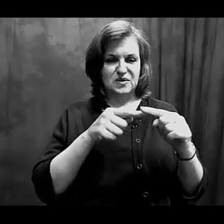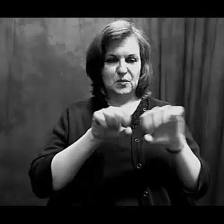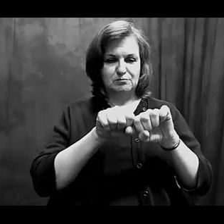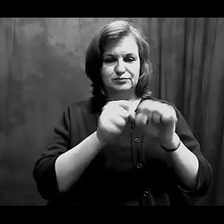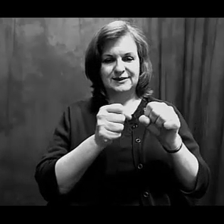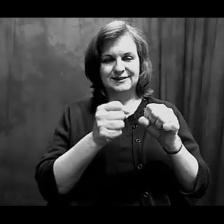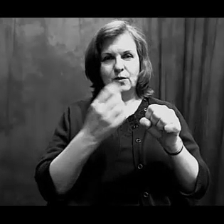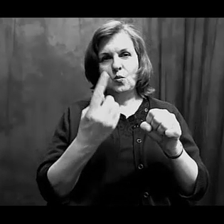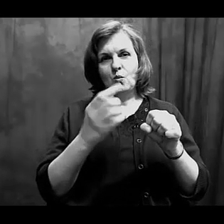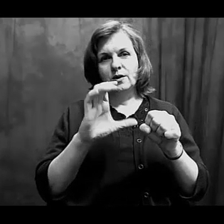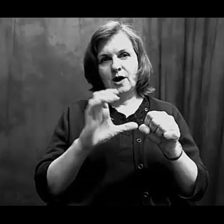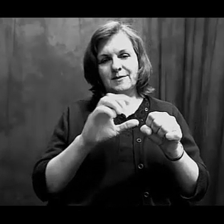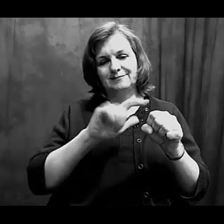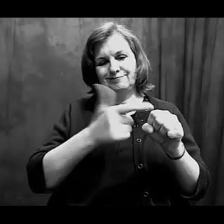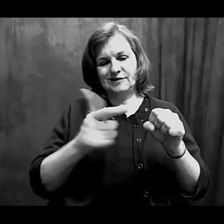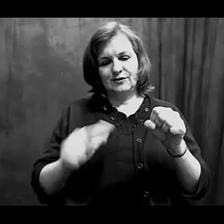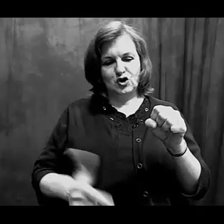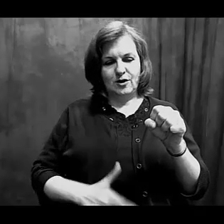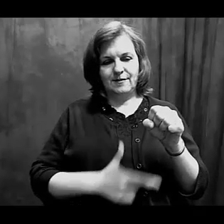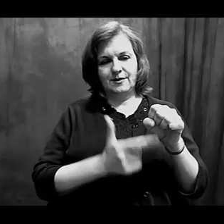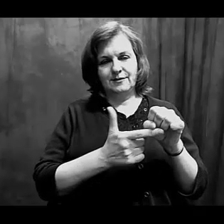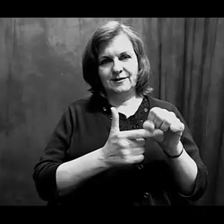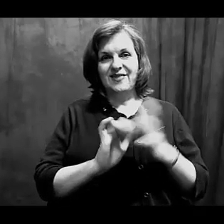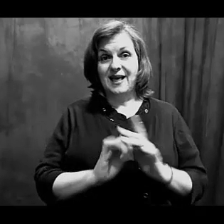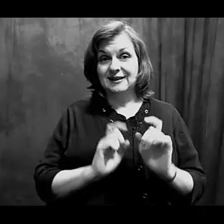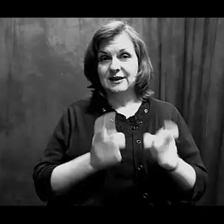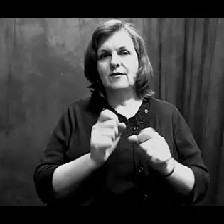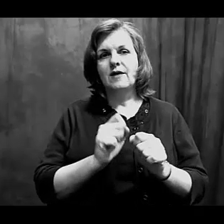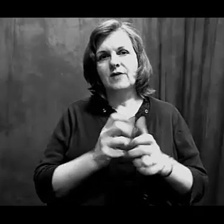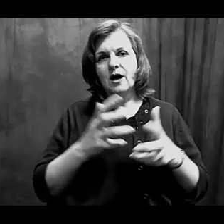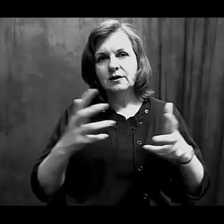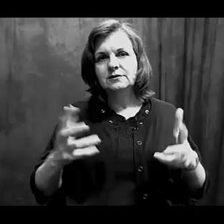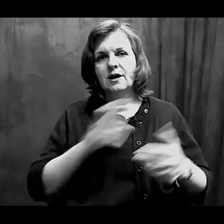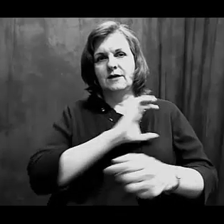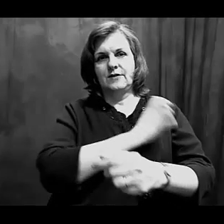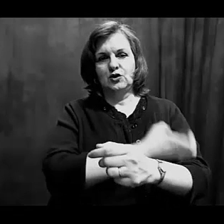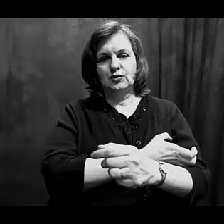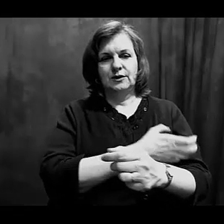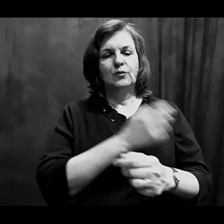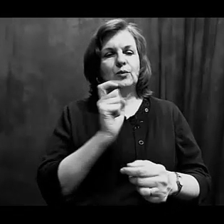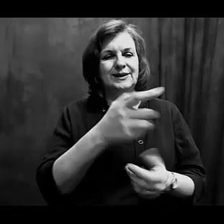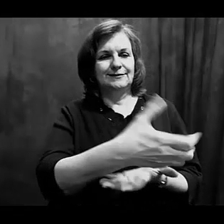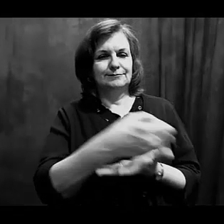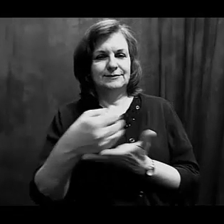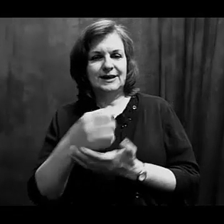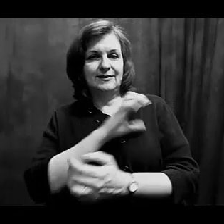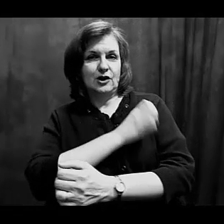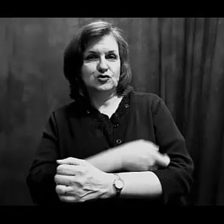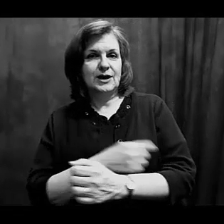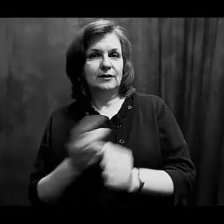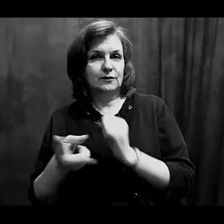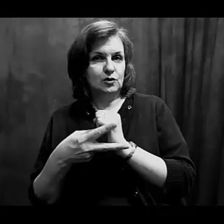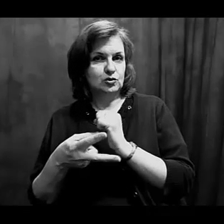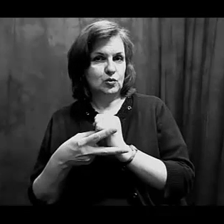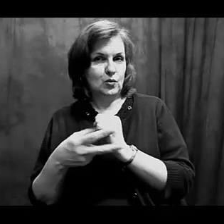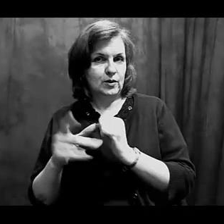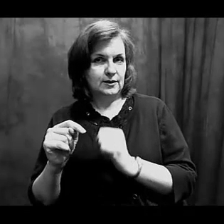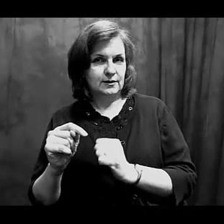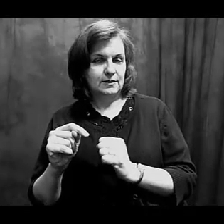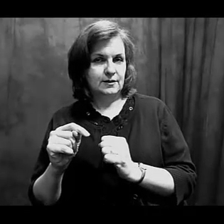And we're going to break that down one carbon at a time. It's going to give off a lot of energy that we need to